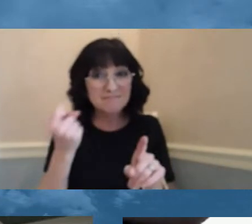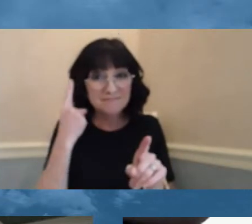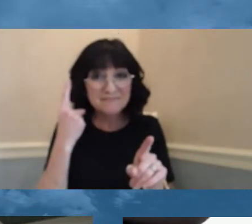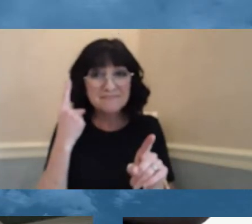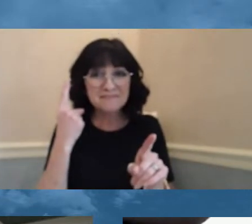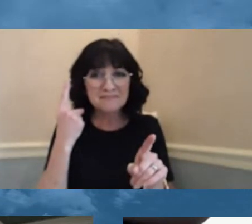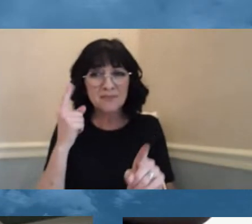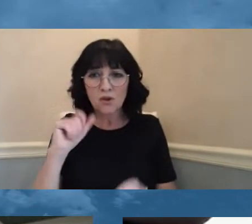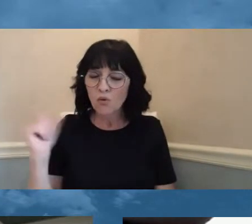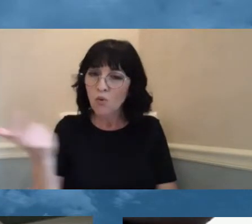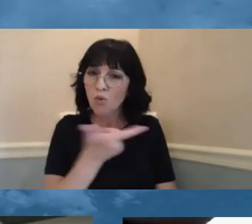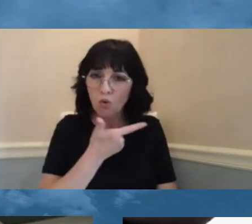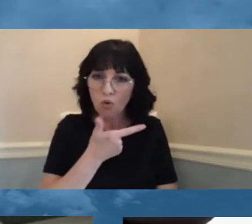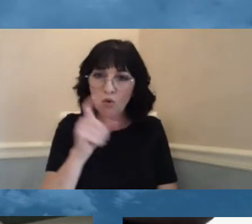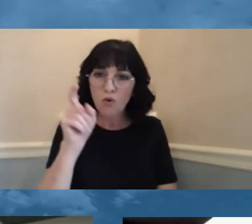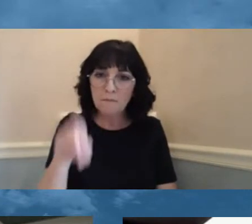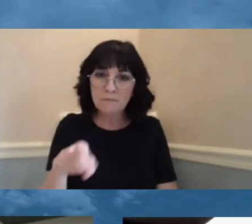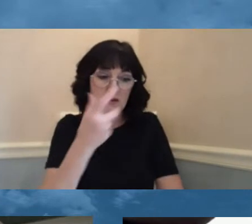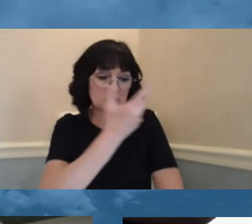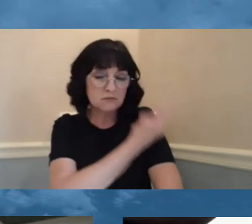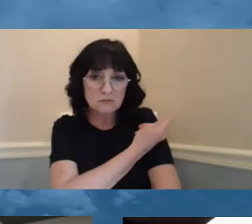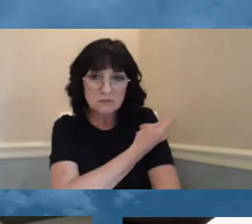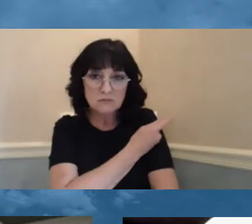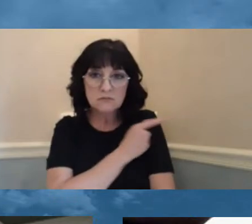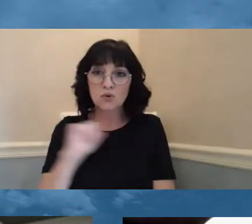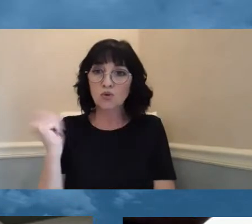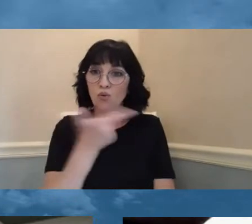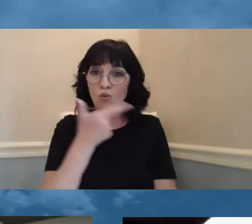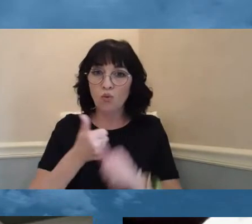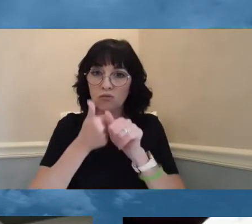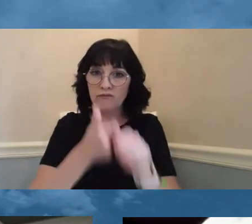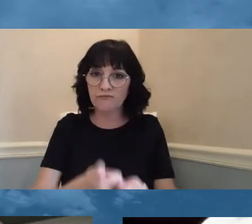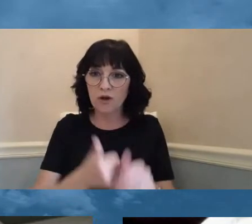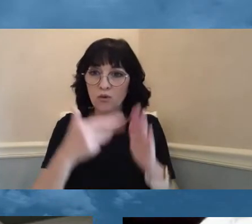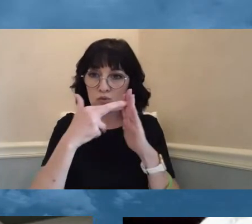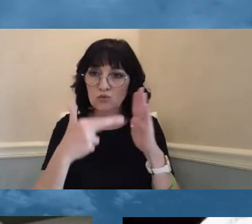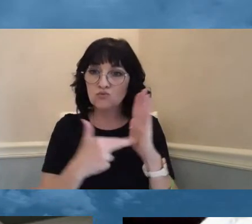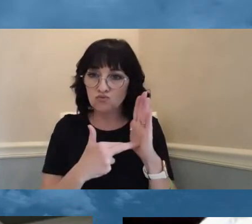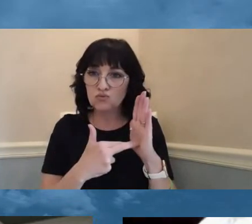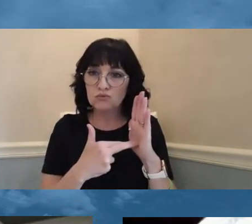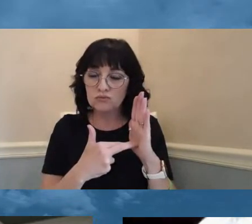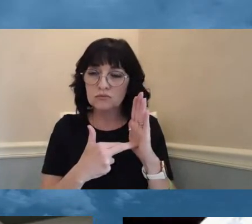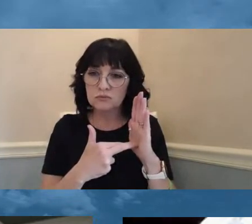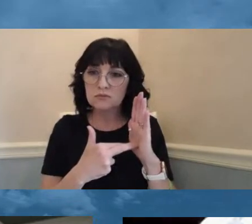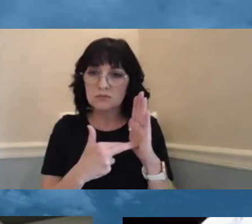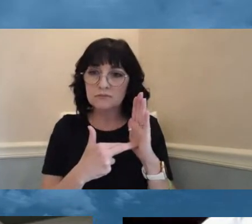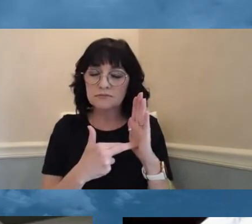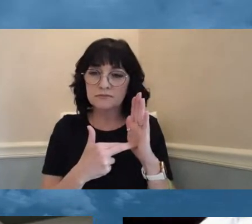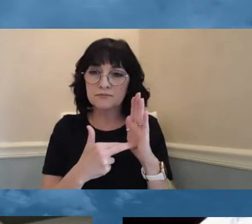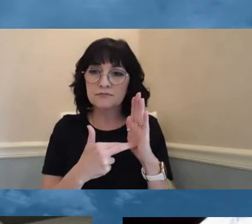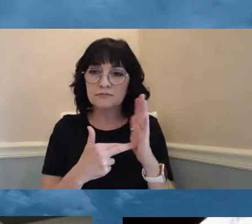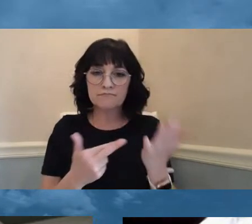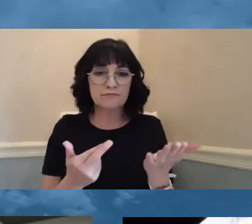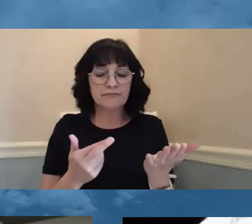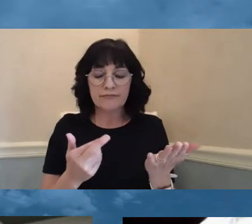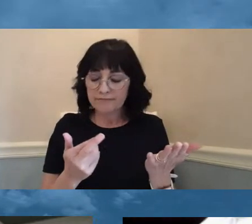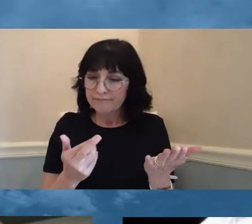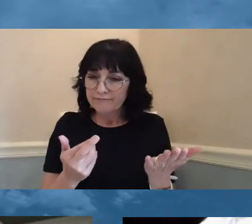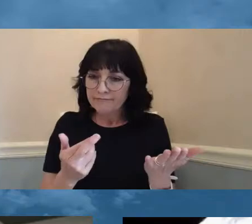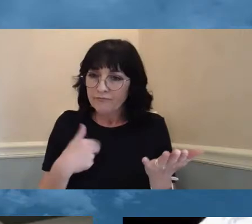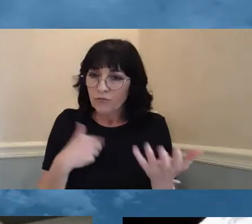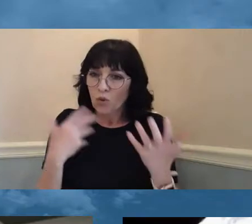to follow the rules, mitigation rules, is to be able to get back into our favorite restaurants, to enable them